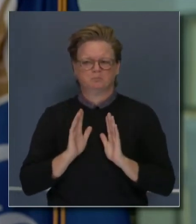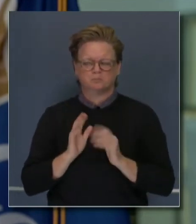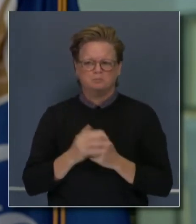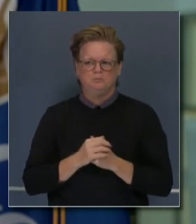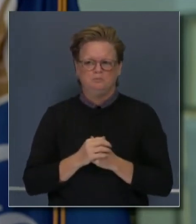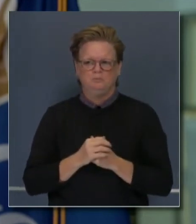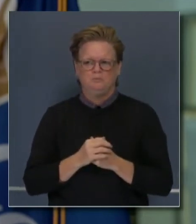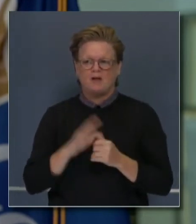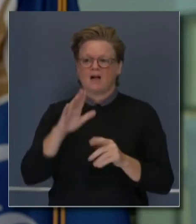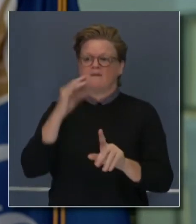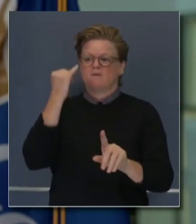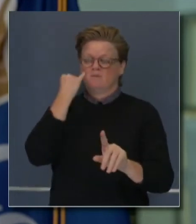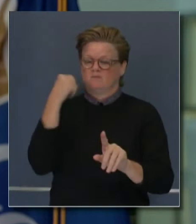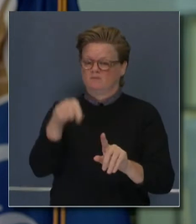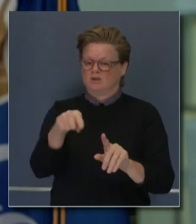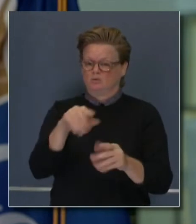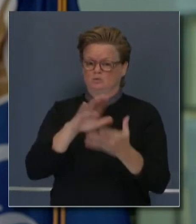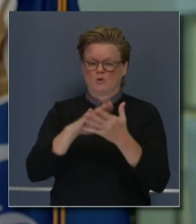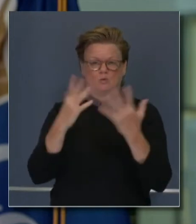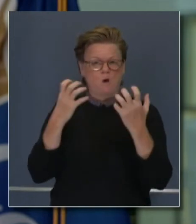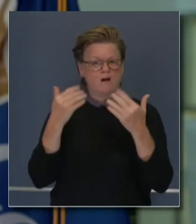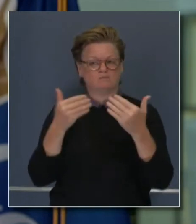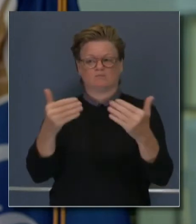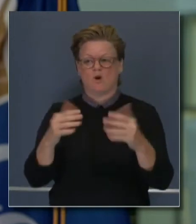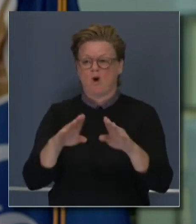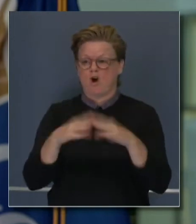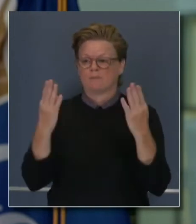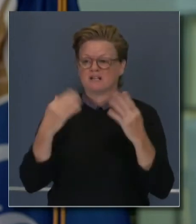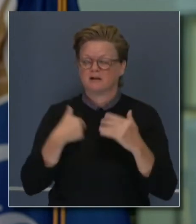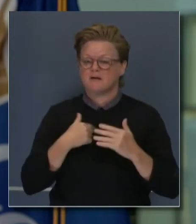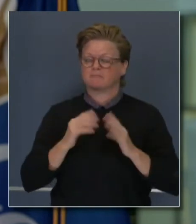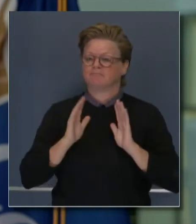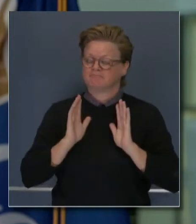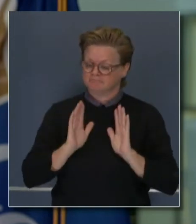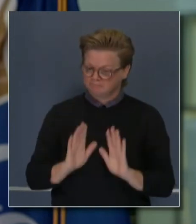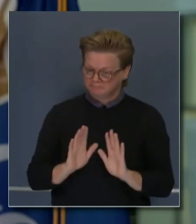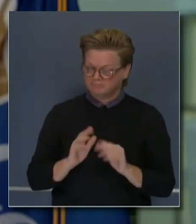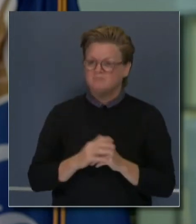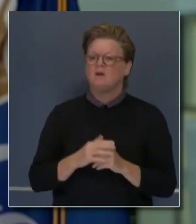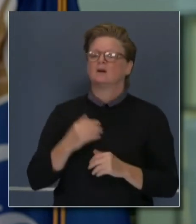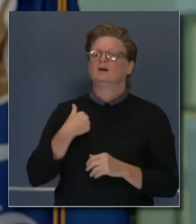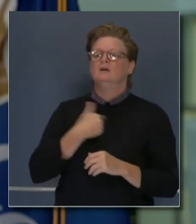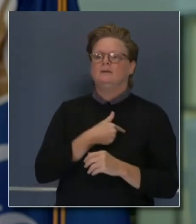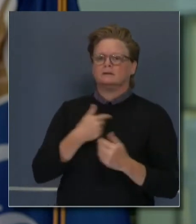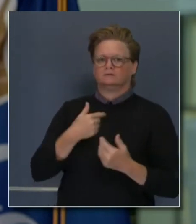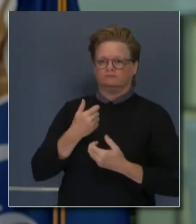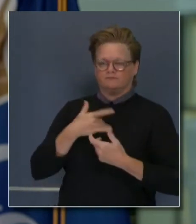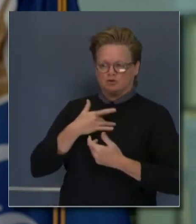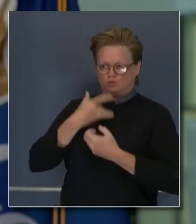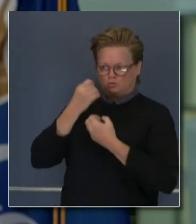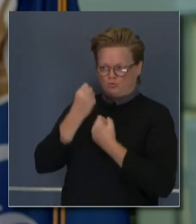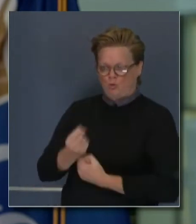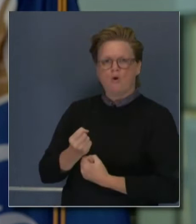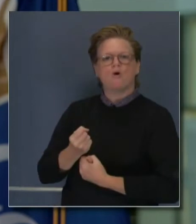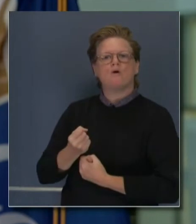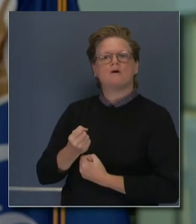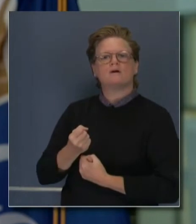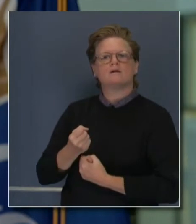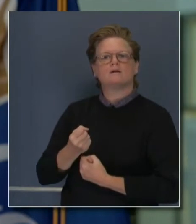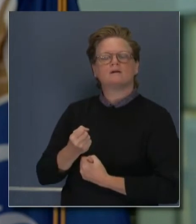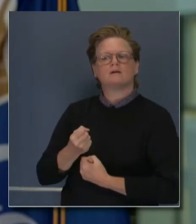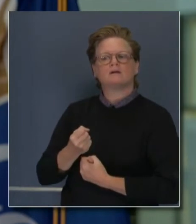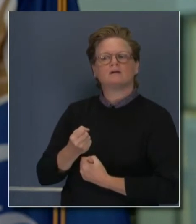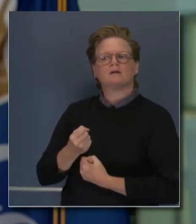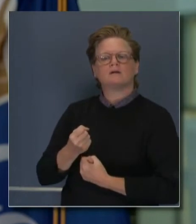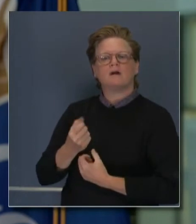quickly. But we continue to commit and are fully resolved to moving safely. And so that's